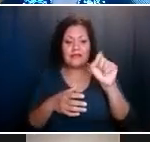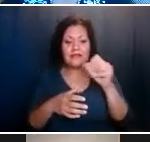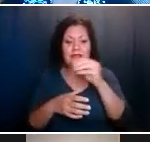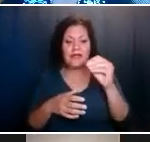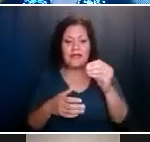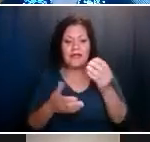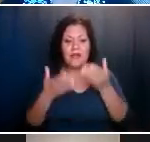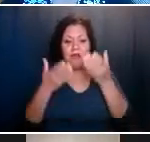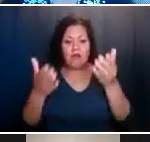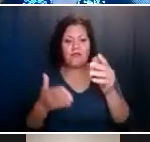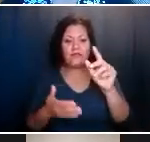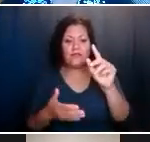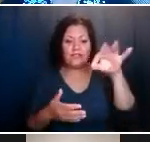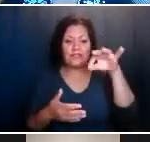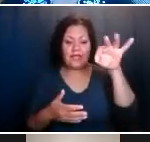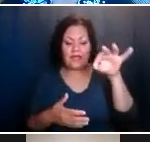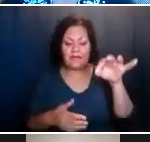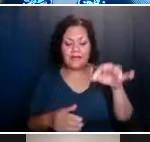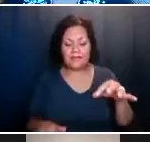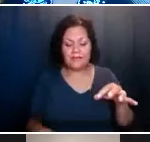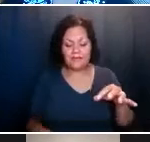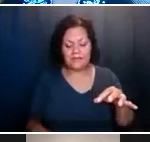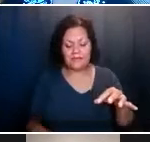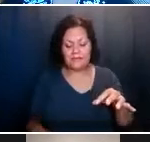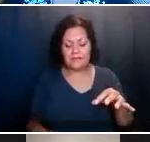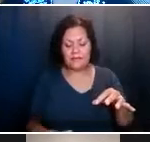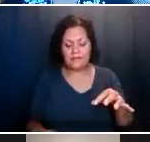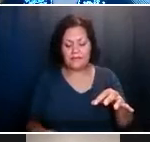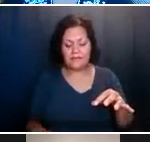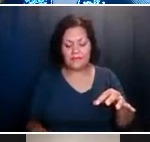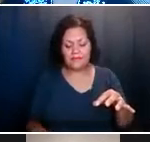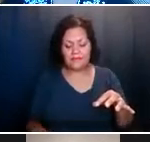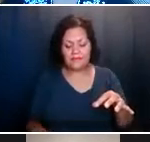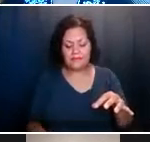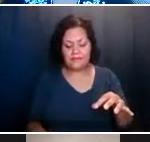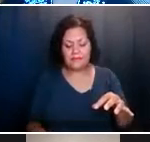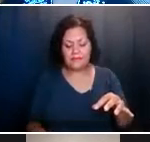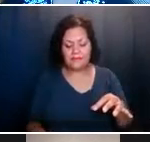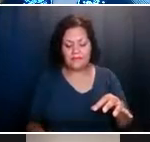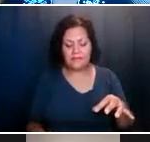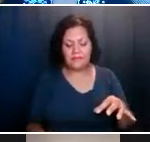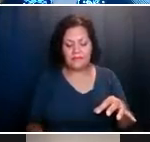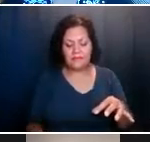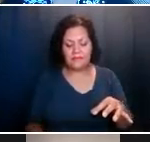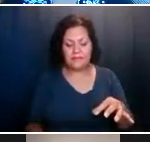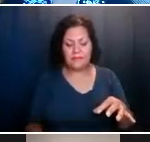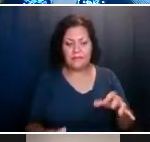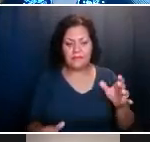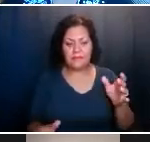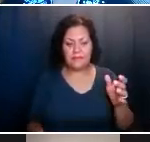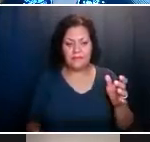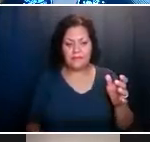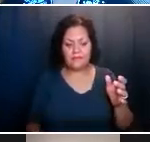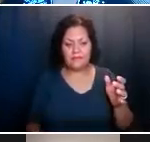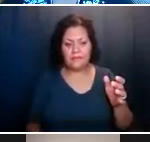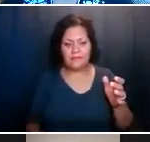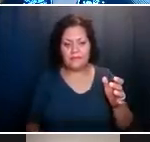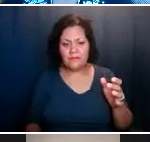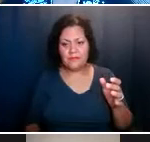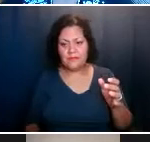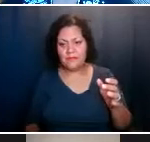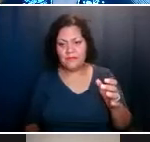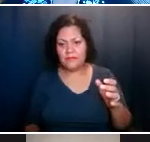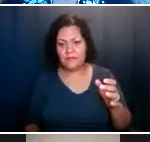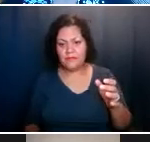And you're going to want to It very much is. I much prefer to be in person